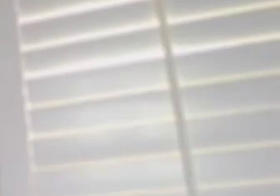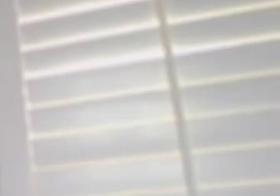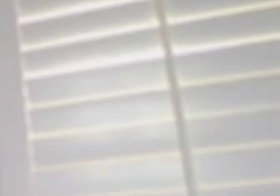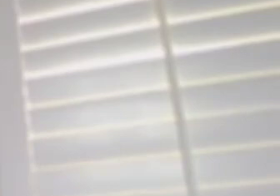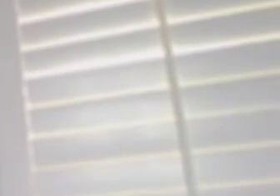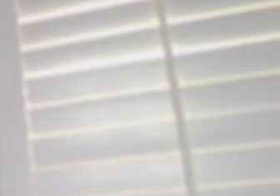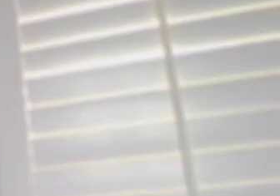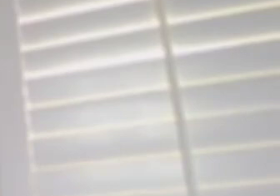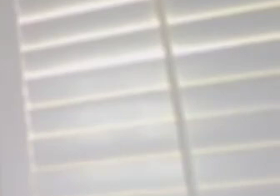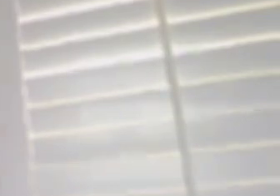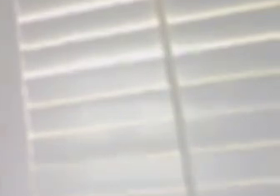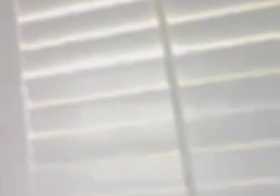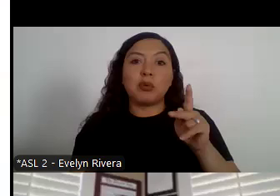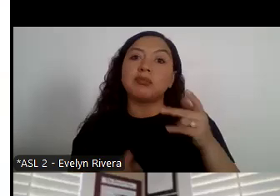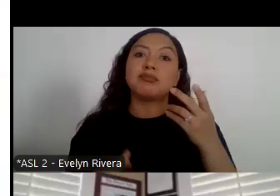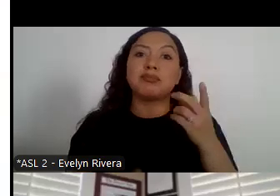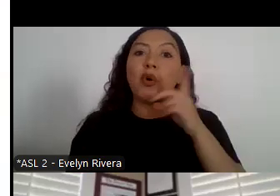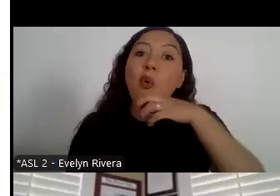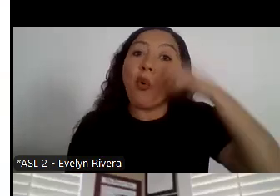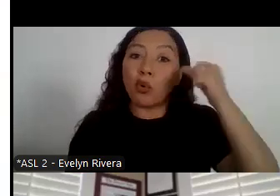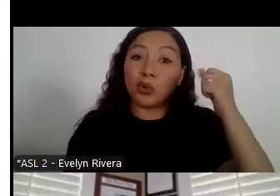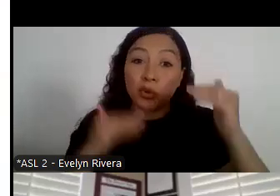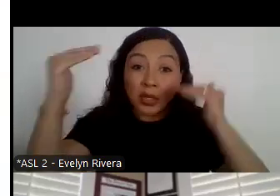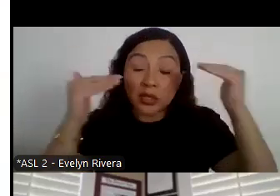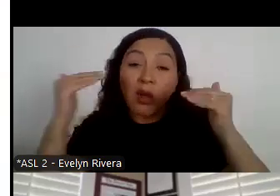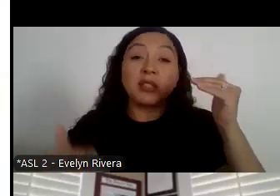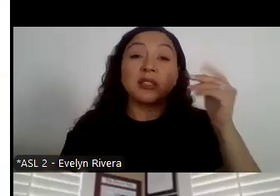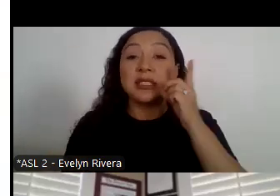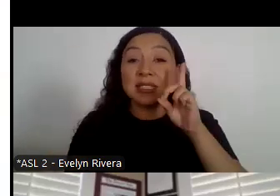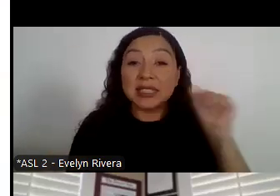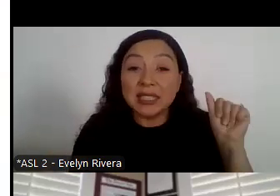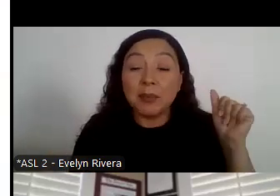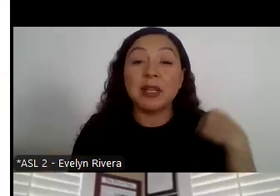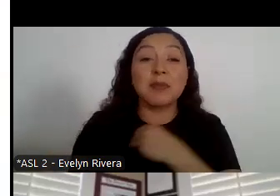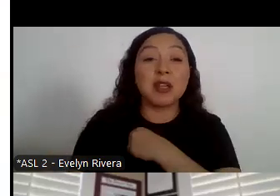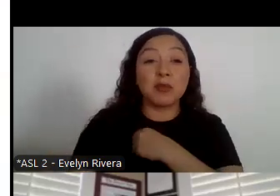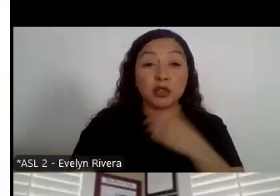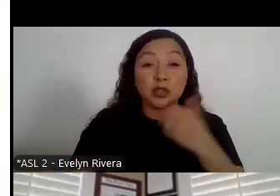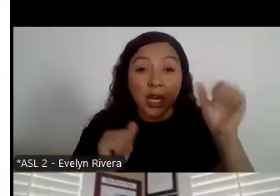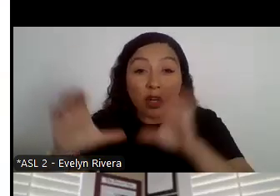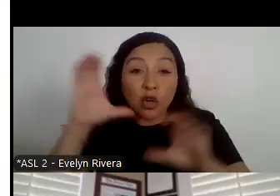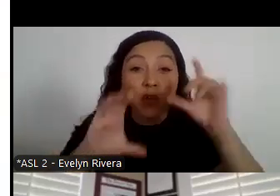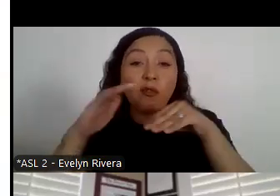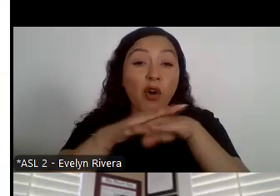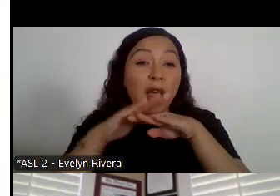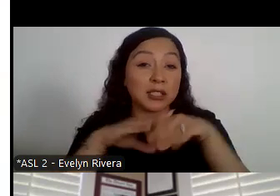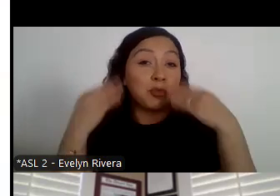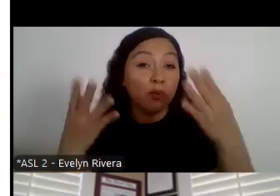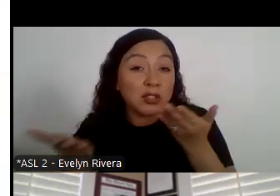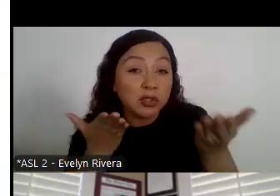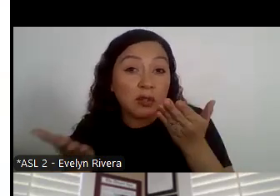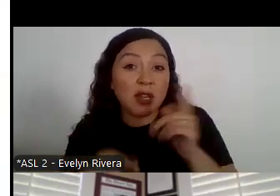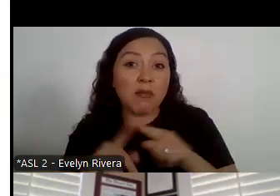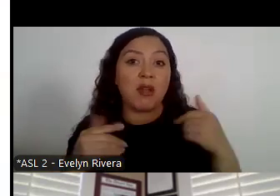systems are often older adults, people with disabilities, caregivers, people already managing medical complexity,